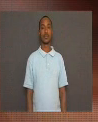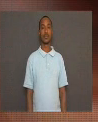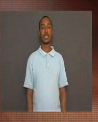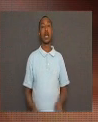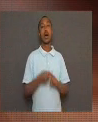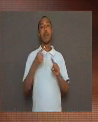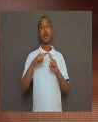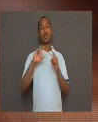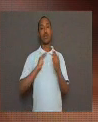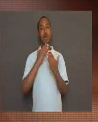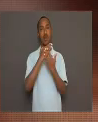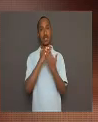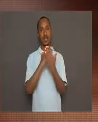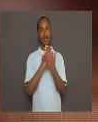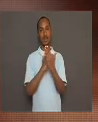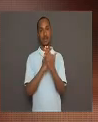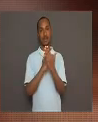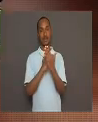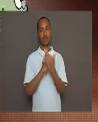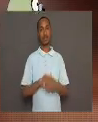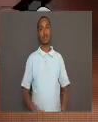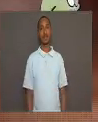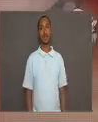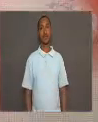Let's get back to our lesson.